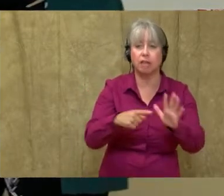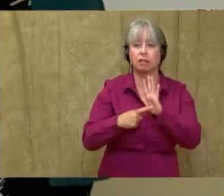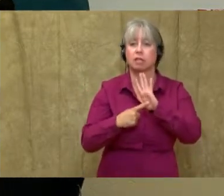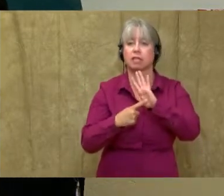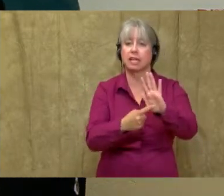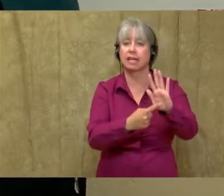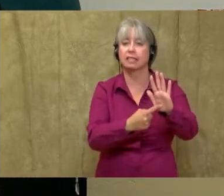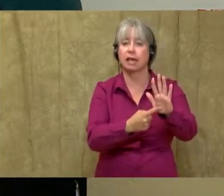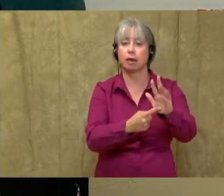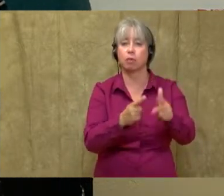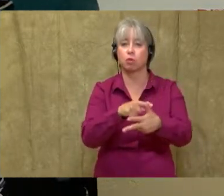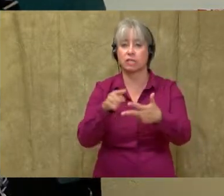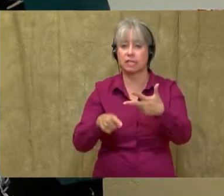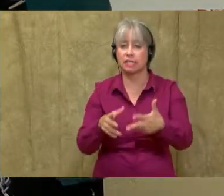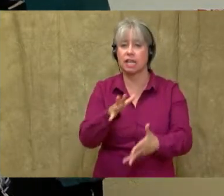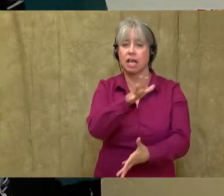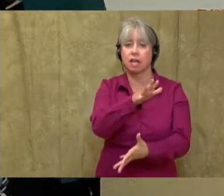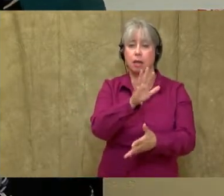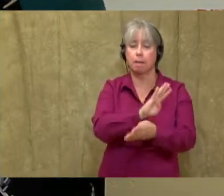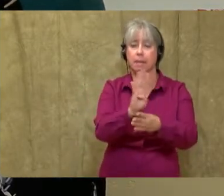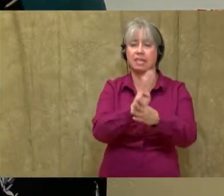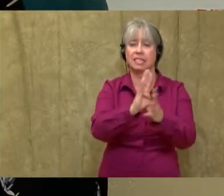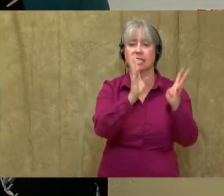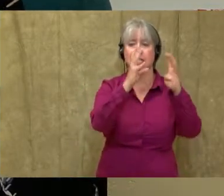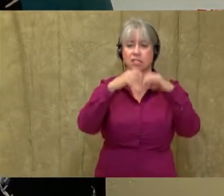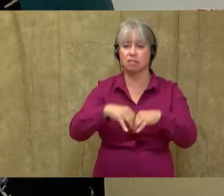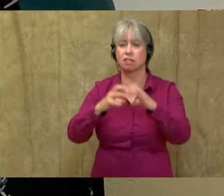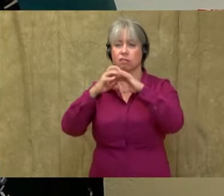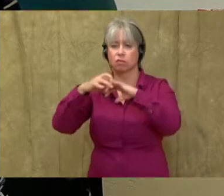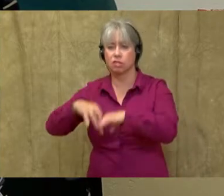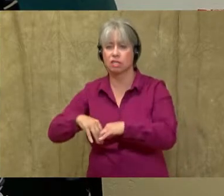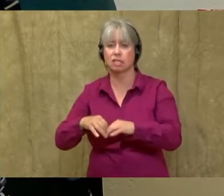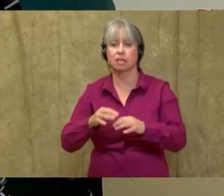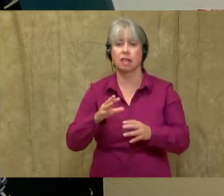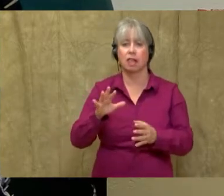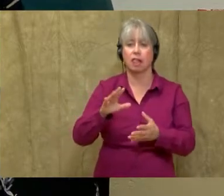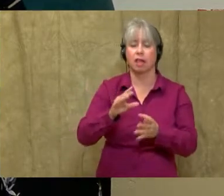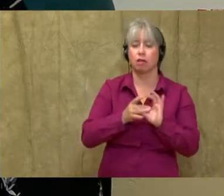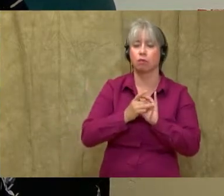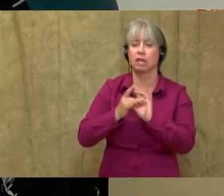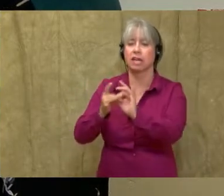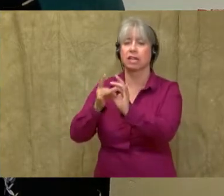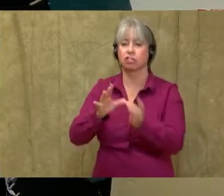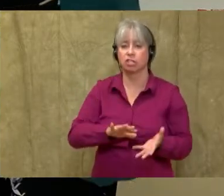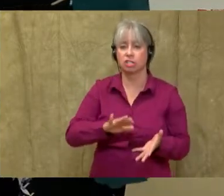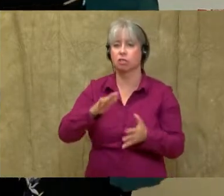talks about destroyed businesses, ruined relationships, and how the death toll has risen during this